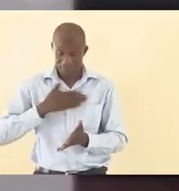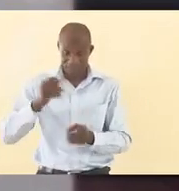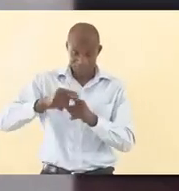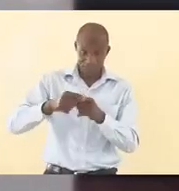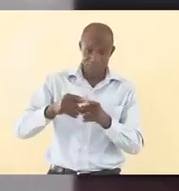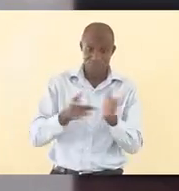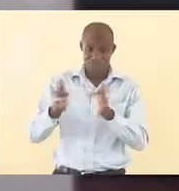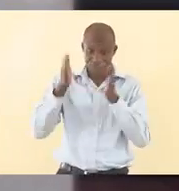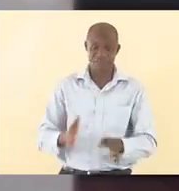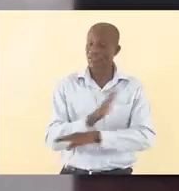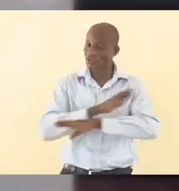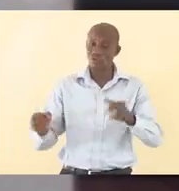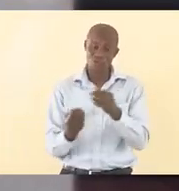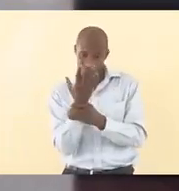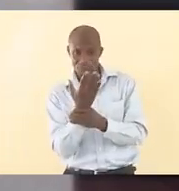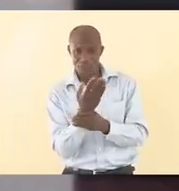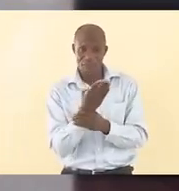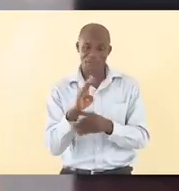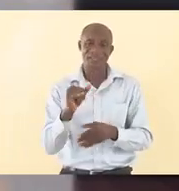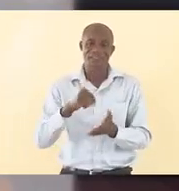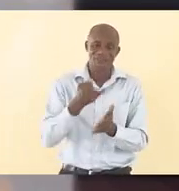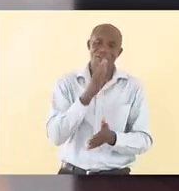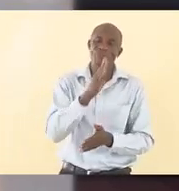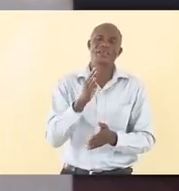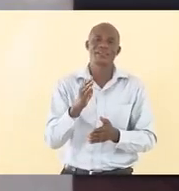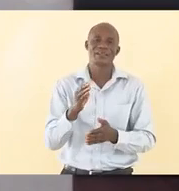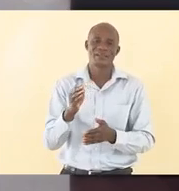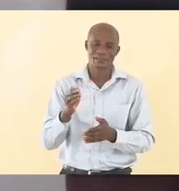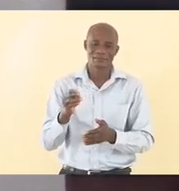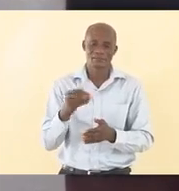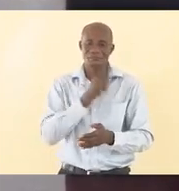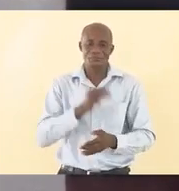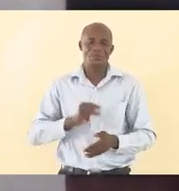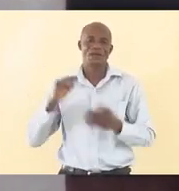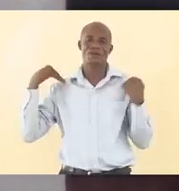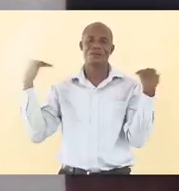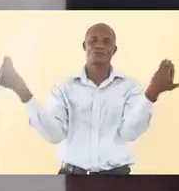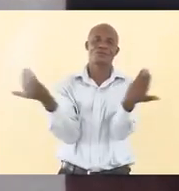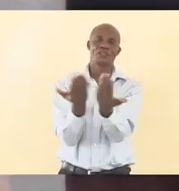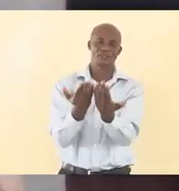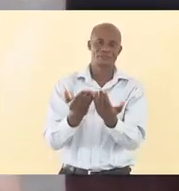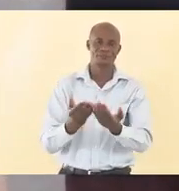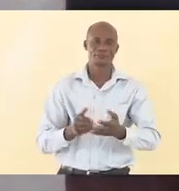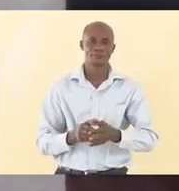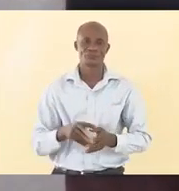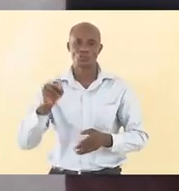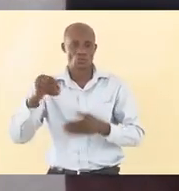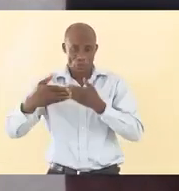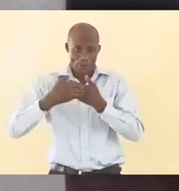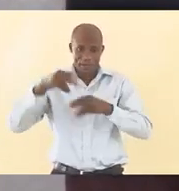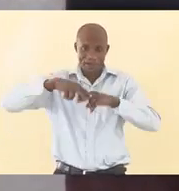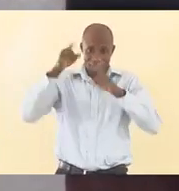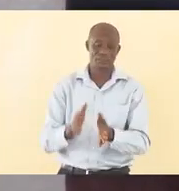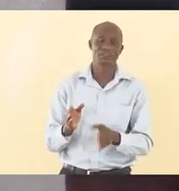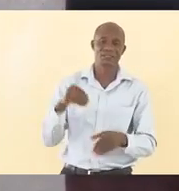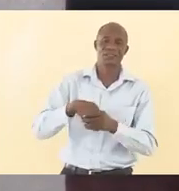words. Christians don't grow by just being a member of the crowd. No. That's why I keep saying that there are no backbenchers in